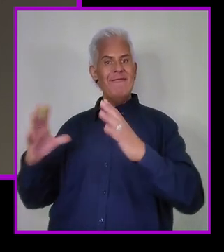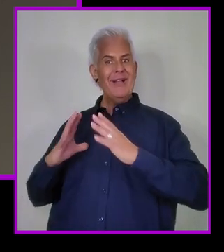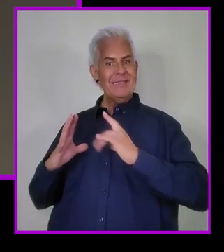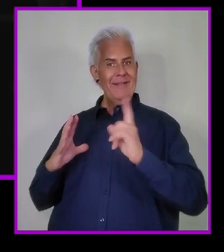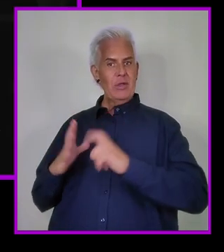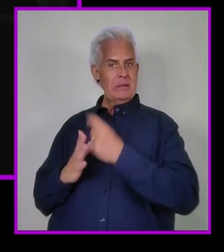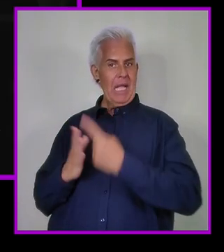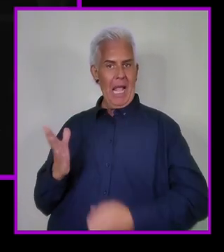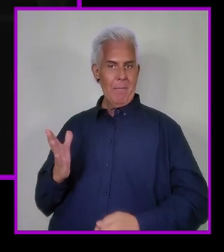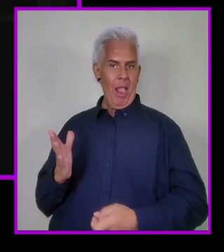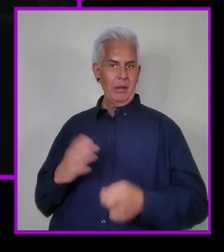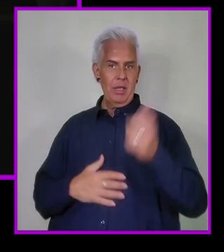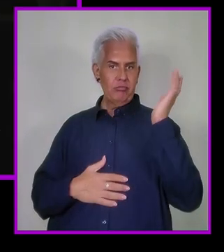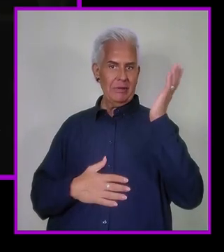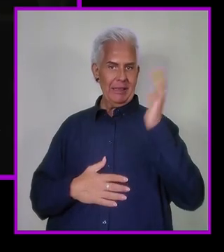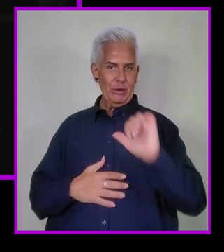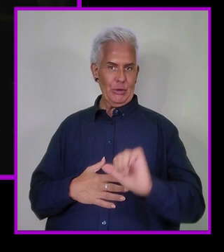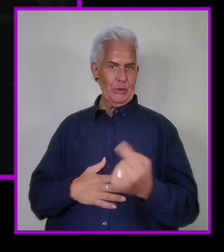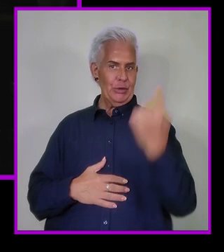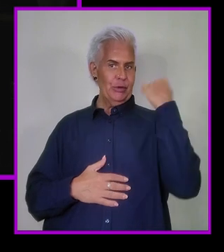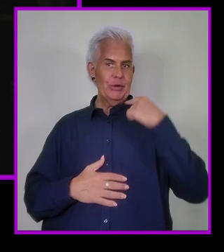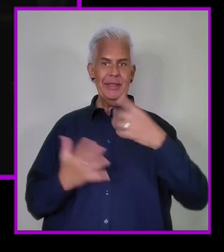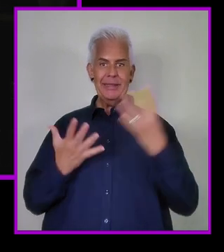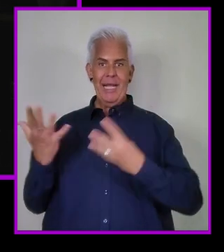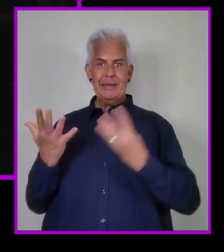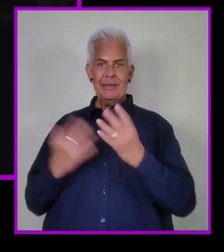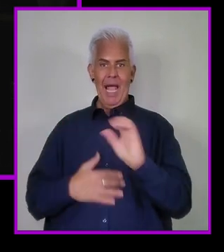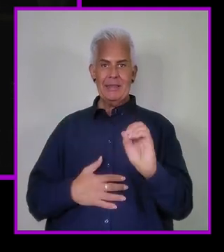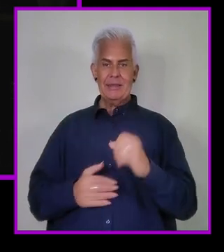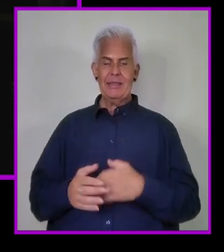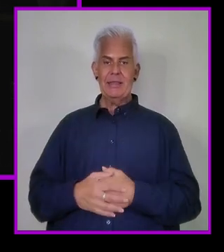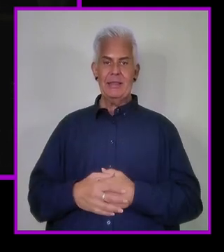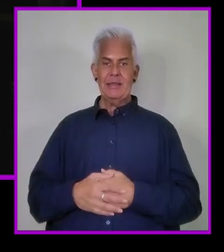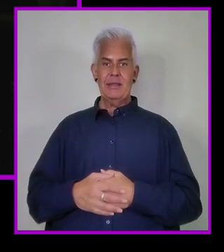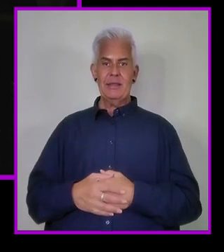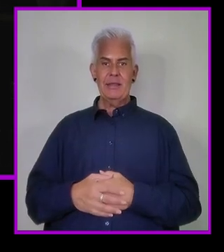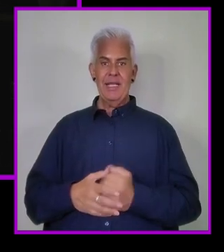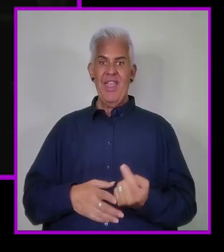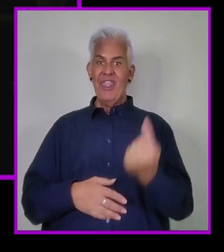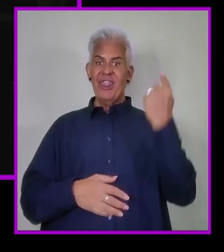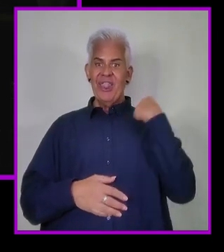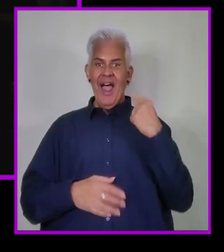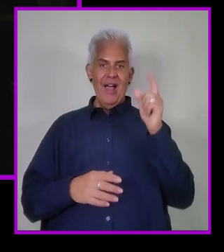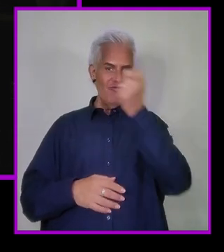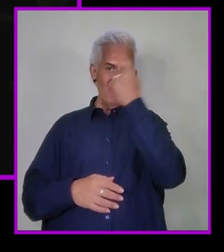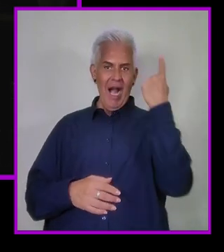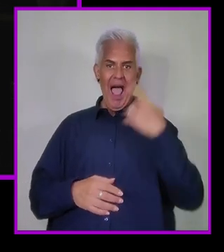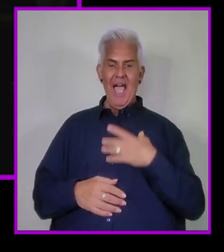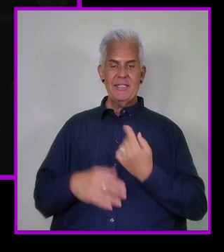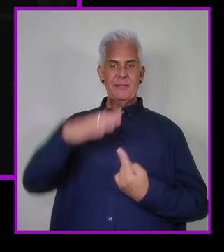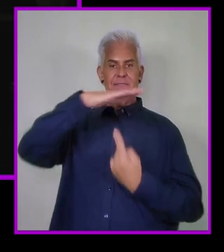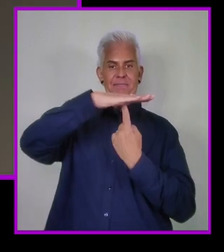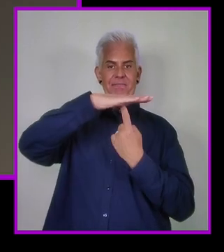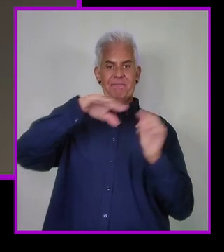disabled presenter. Mm. And this was in the very early 90s. And at that point, I knew, there's a glass ceiling